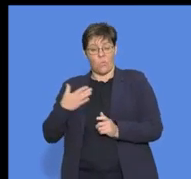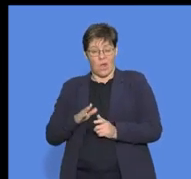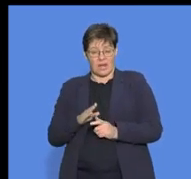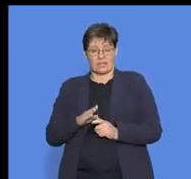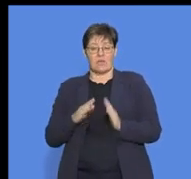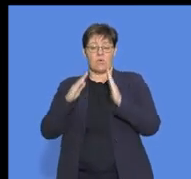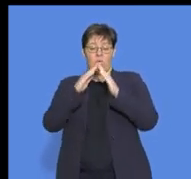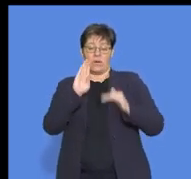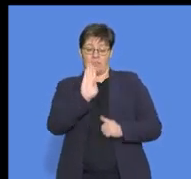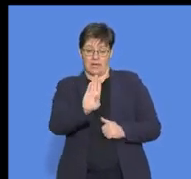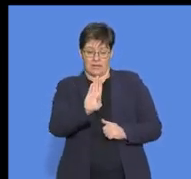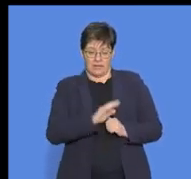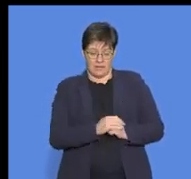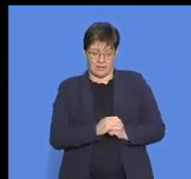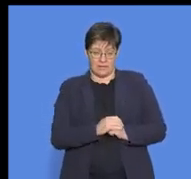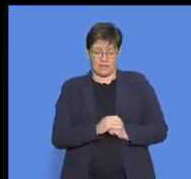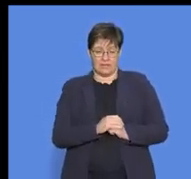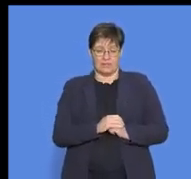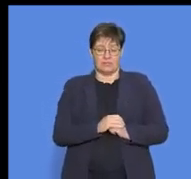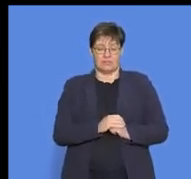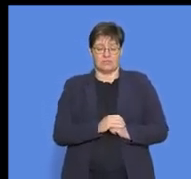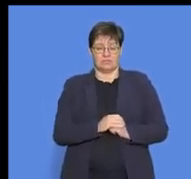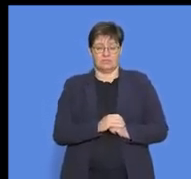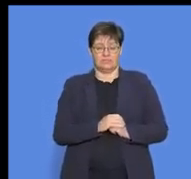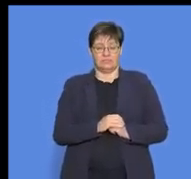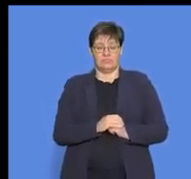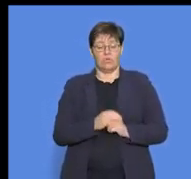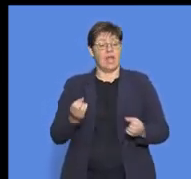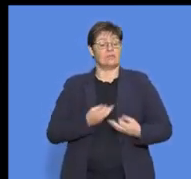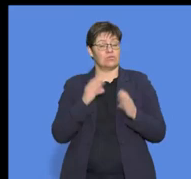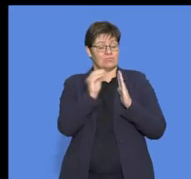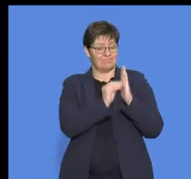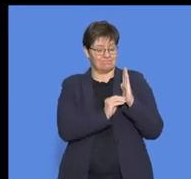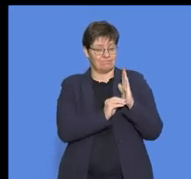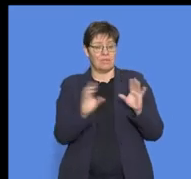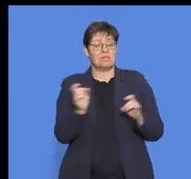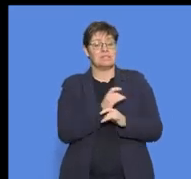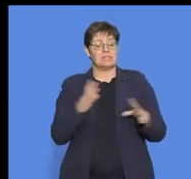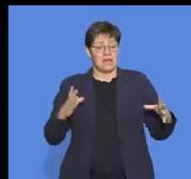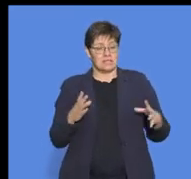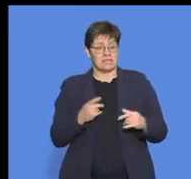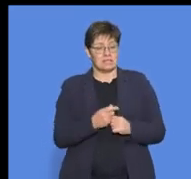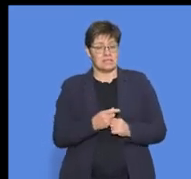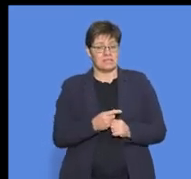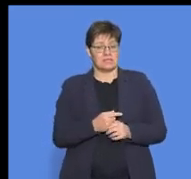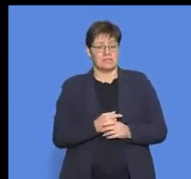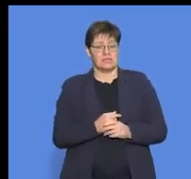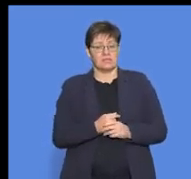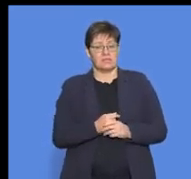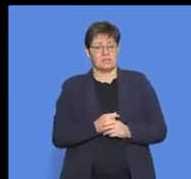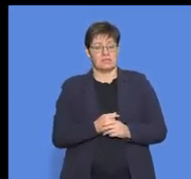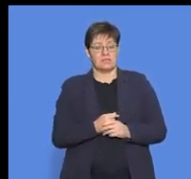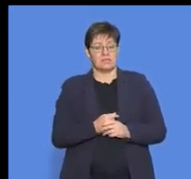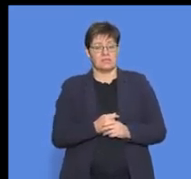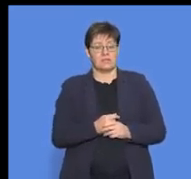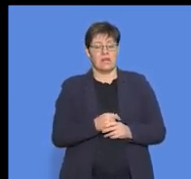B. Which means when we're writing an expression to find B, we need to start our